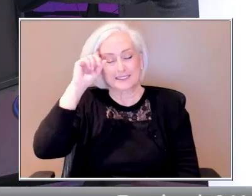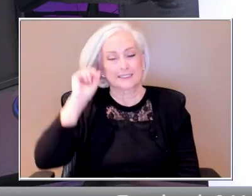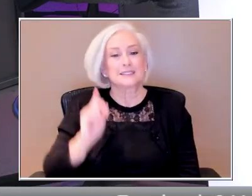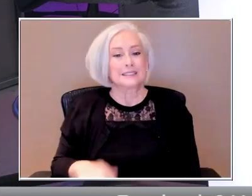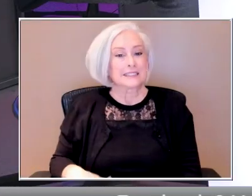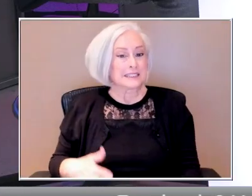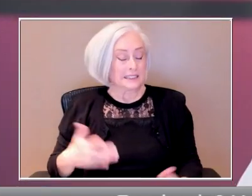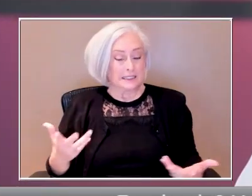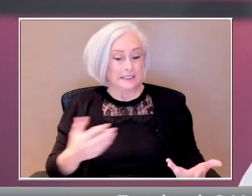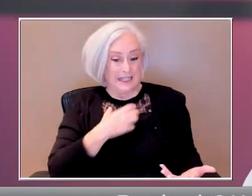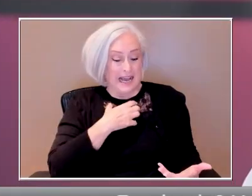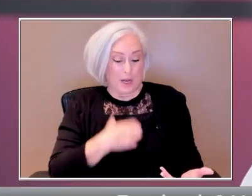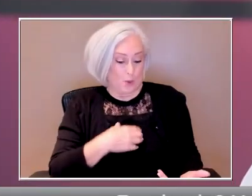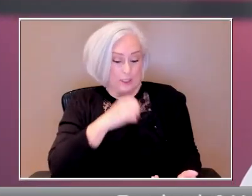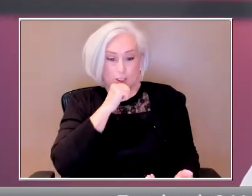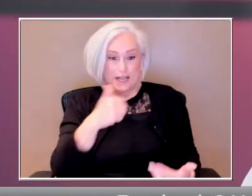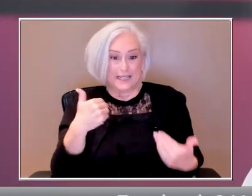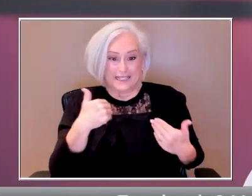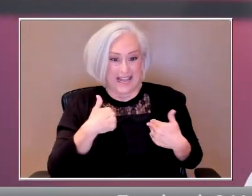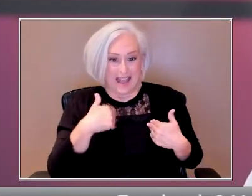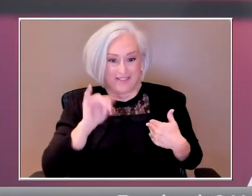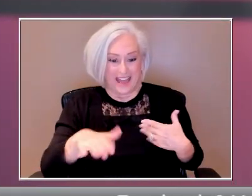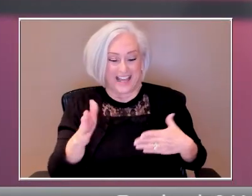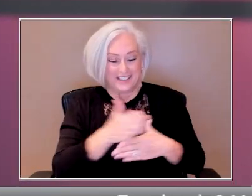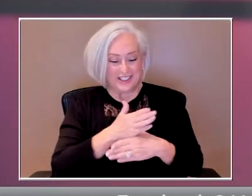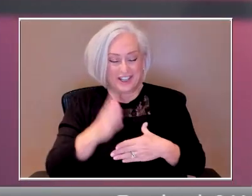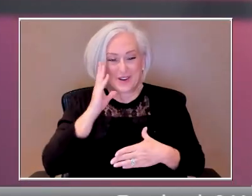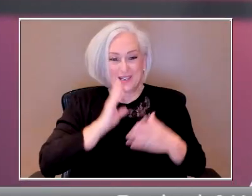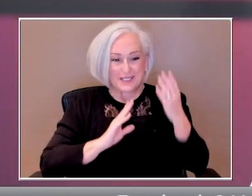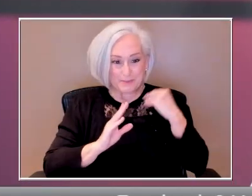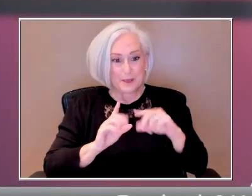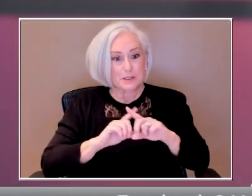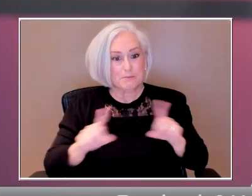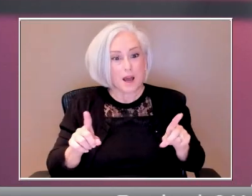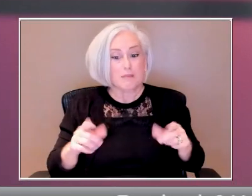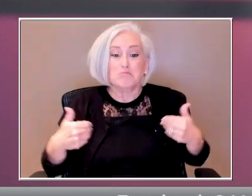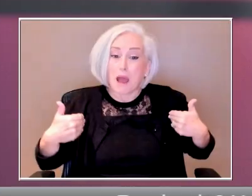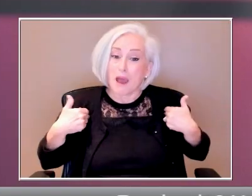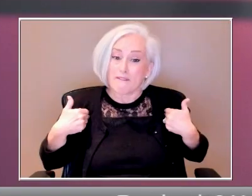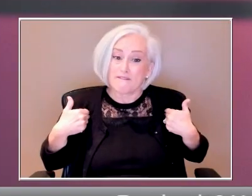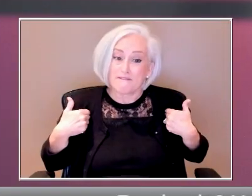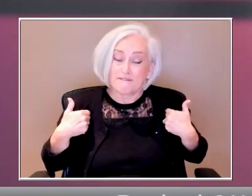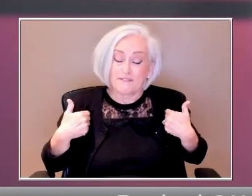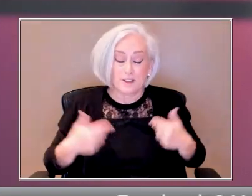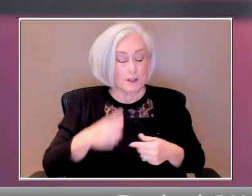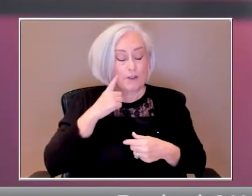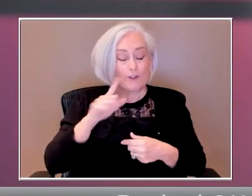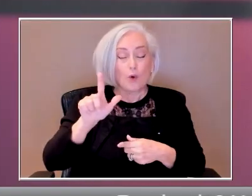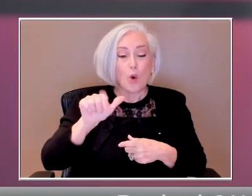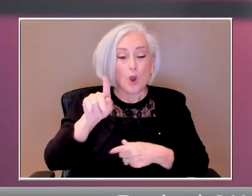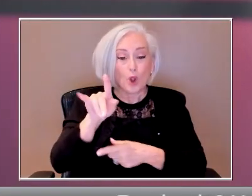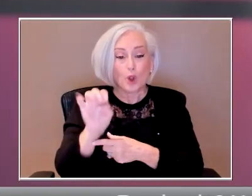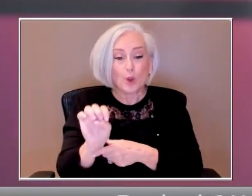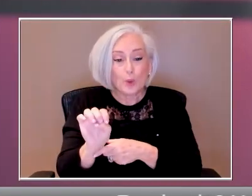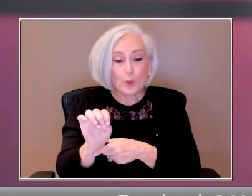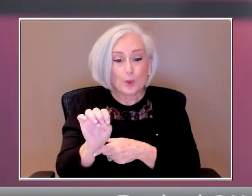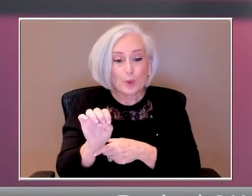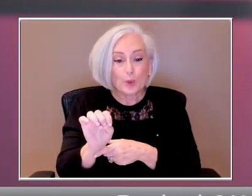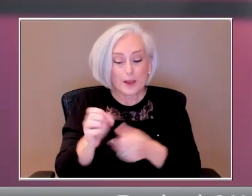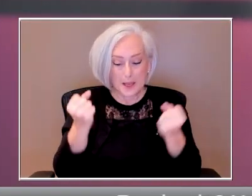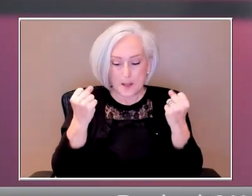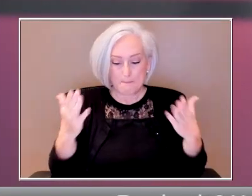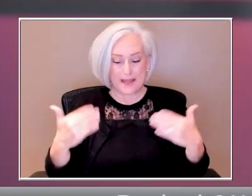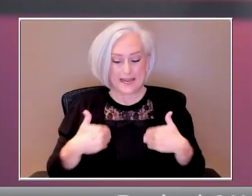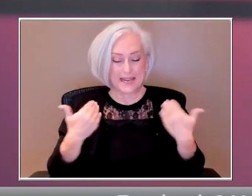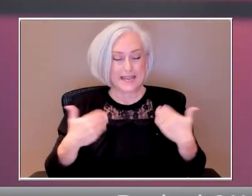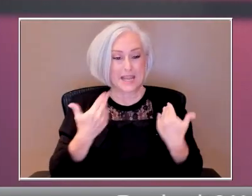I didn't have that shared experience, but I certainly do. And I think for someone like Luke, and a lot of younger patients, it's just